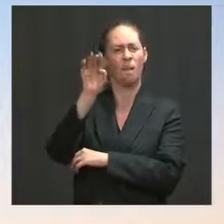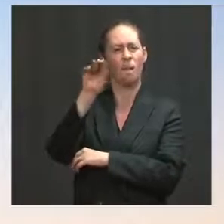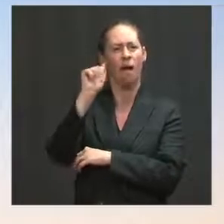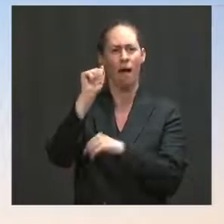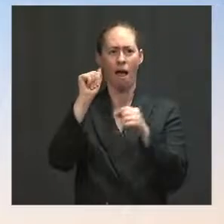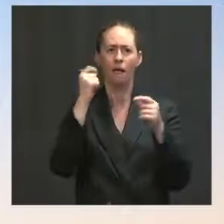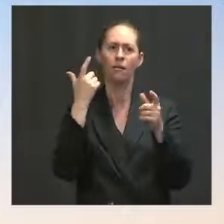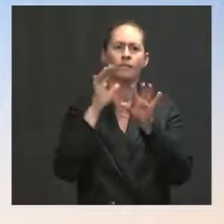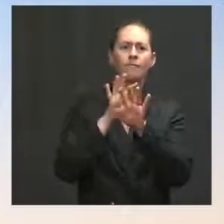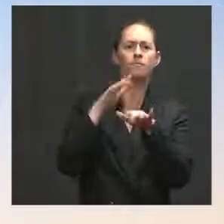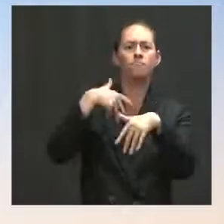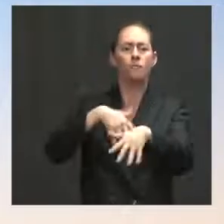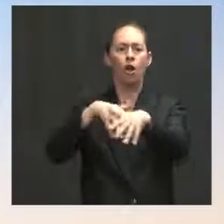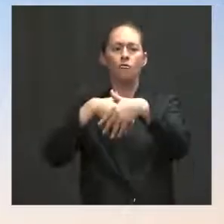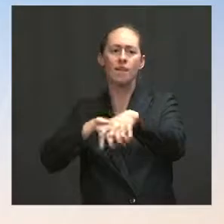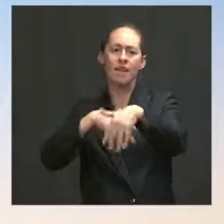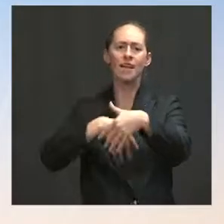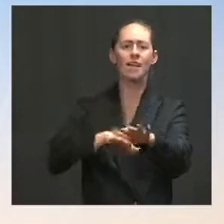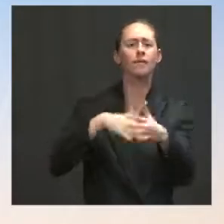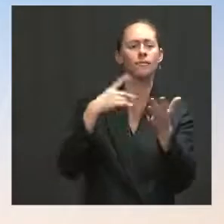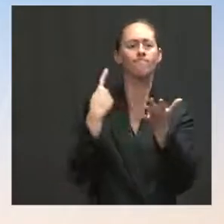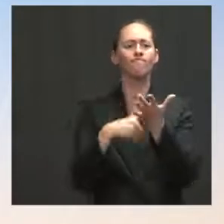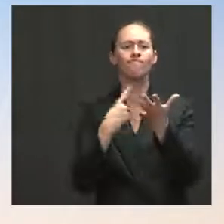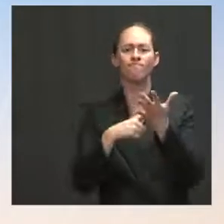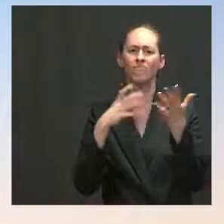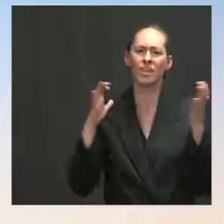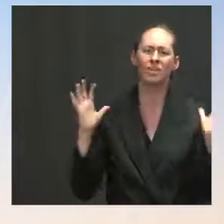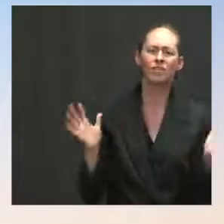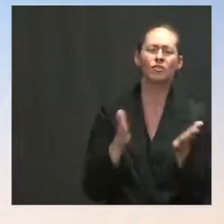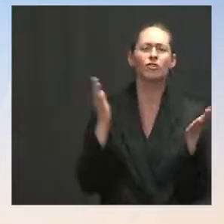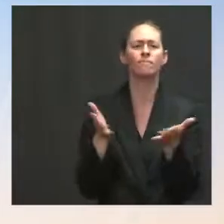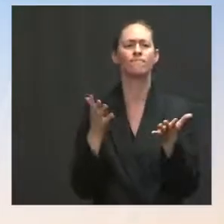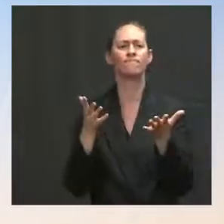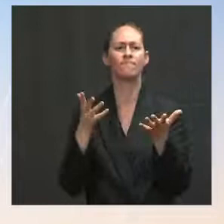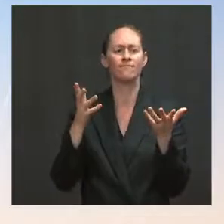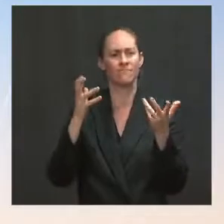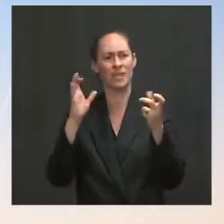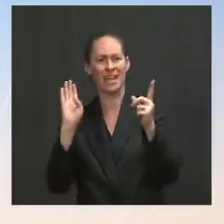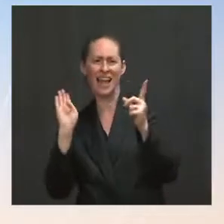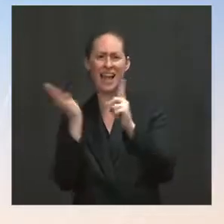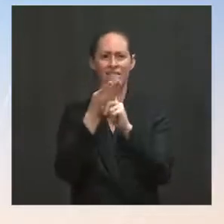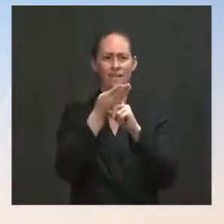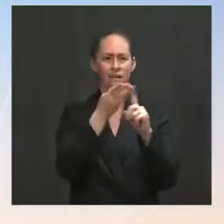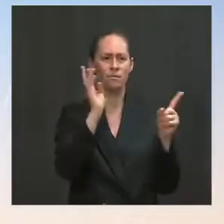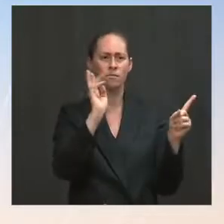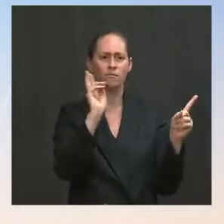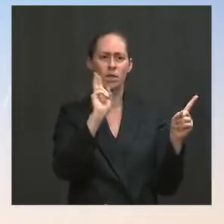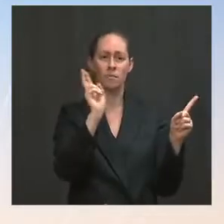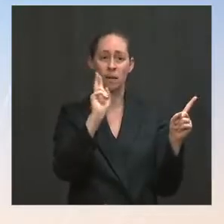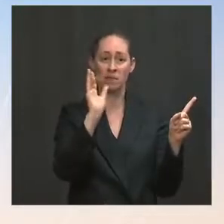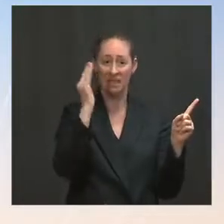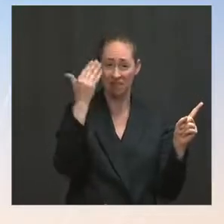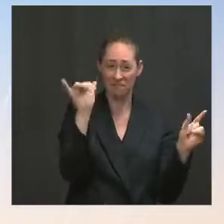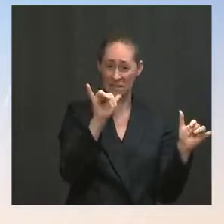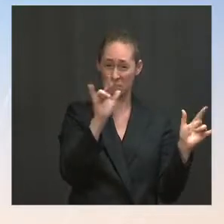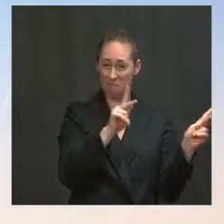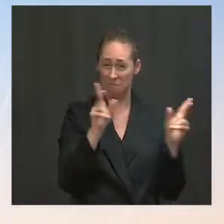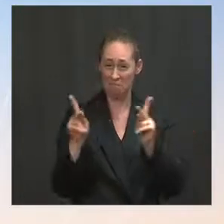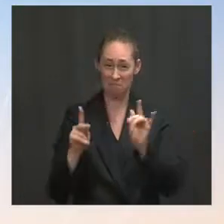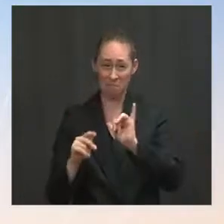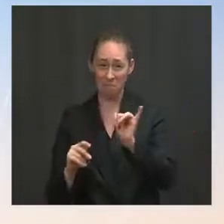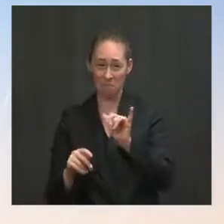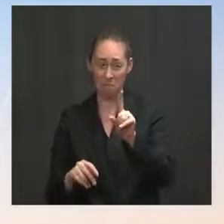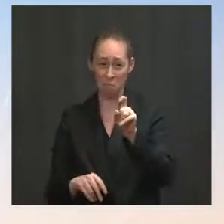force Republicans to change their minds? Is that what you're talking about? Well, as you well know, and you alluded to, April, this is not a